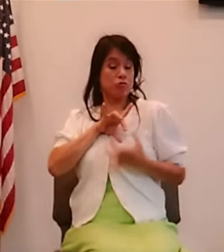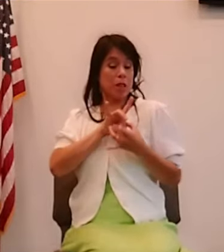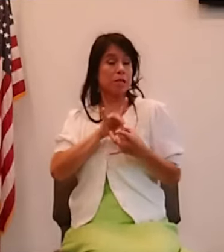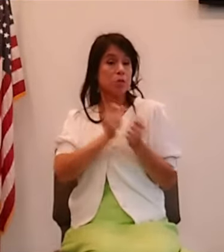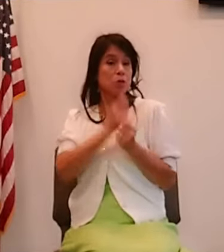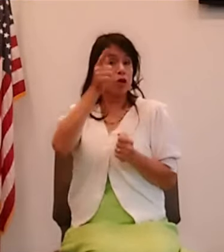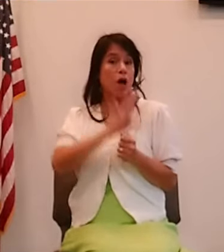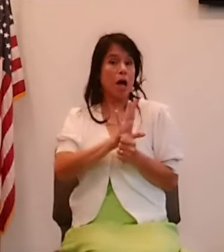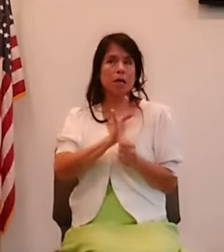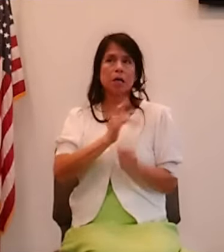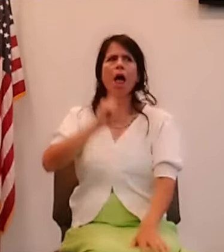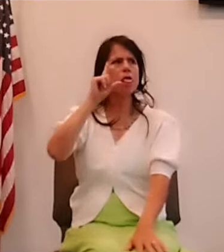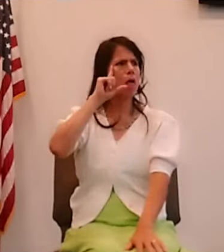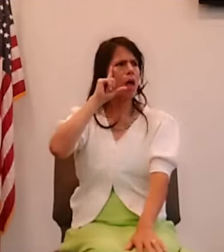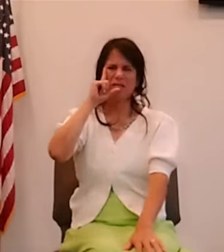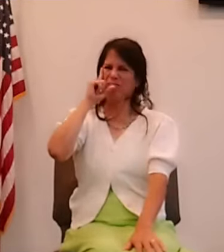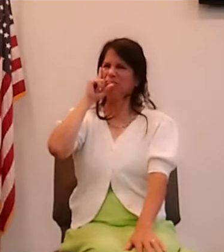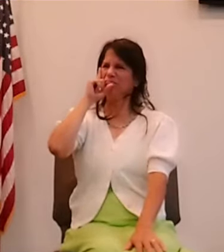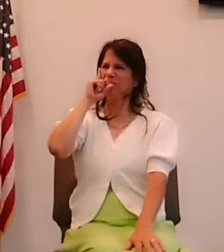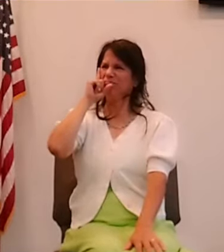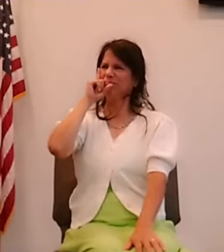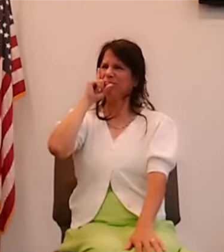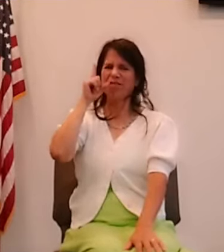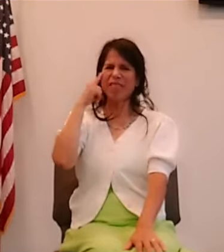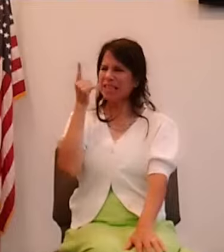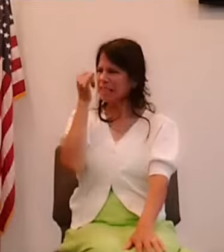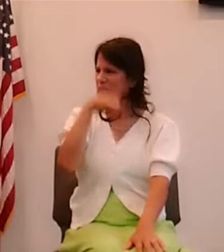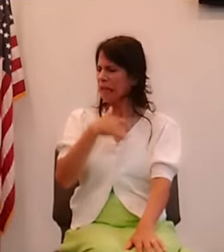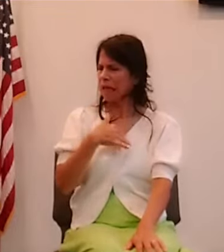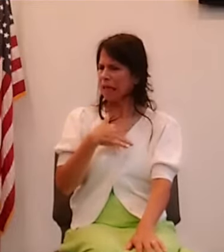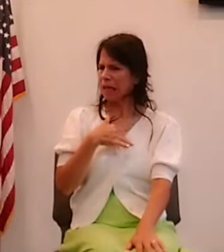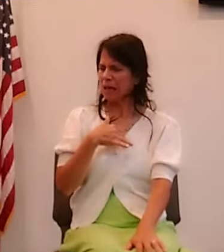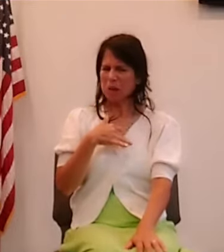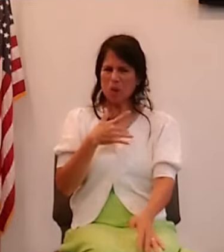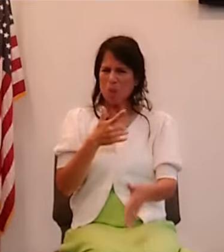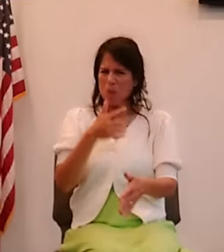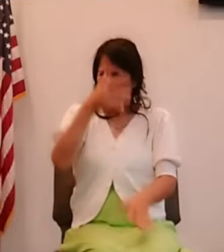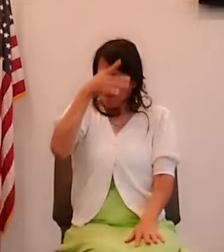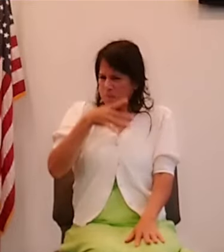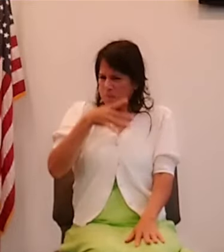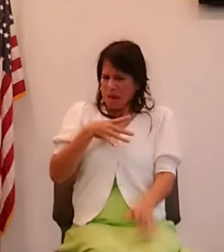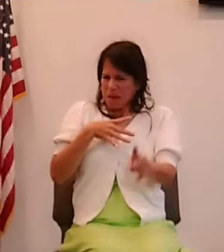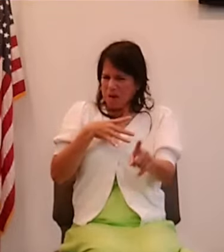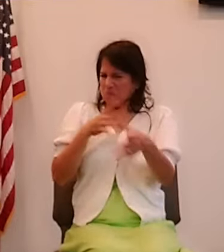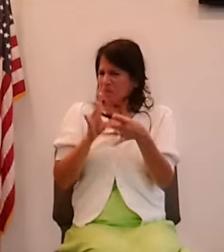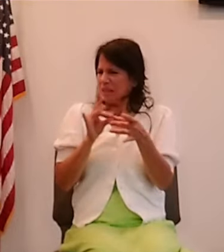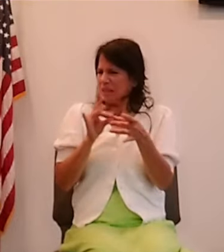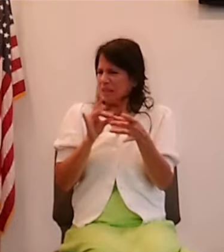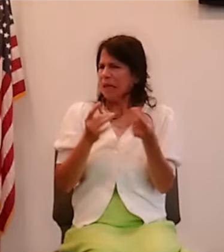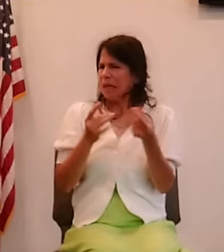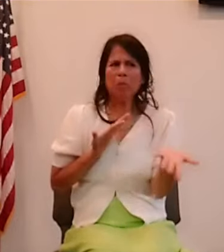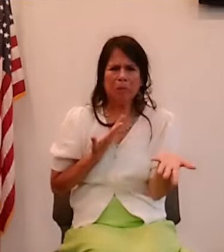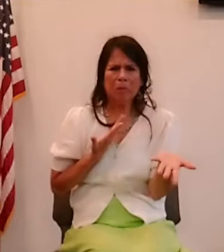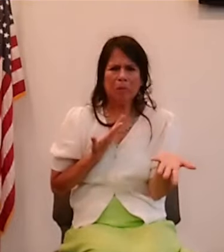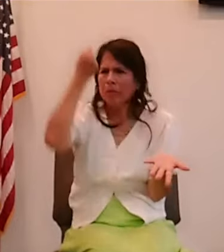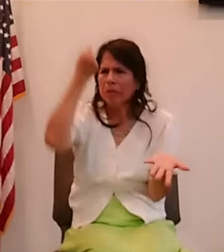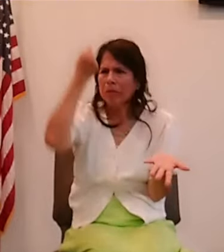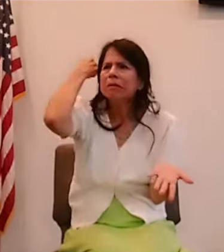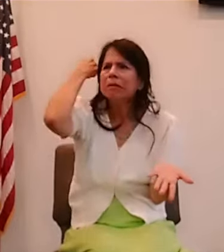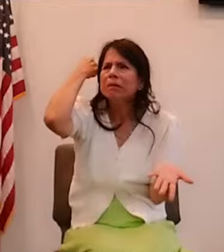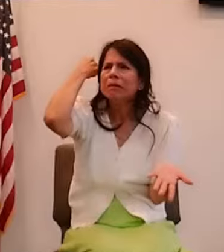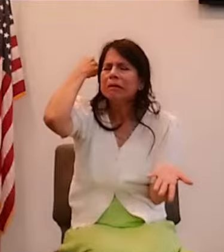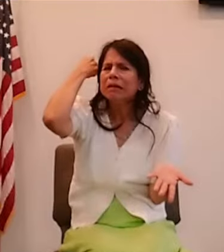is horrible, but I thought it was the most ridiculous thing I ever heard of. What is this guy talking about? And